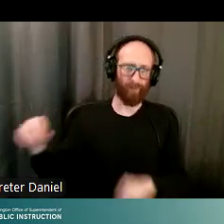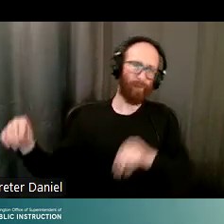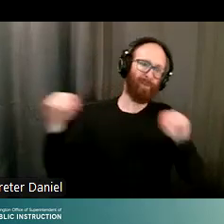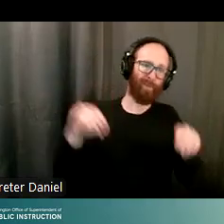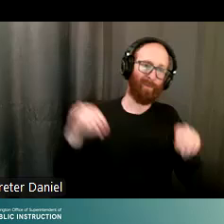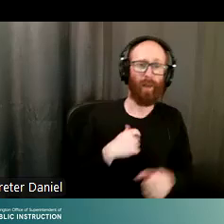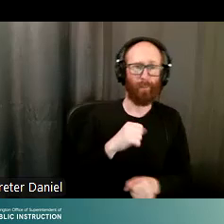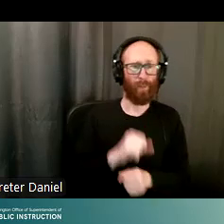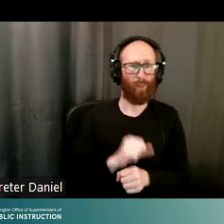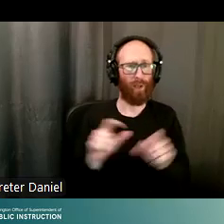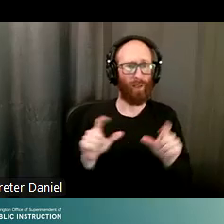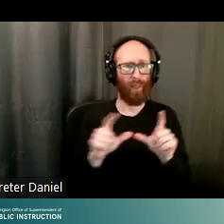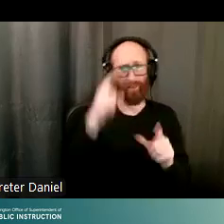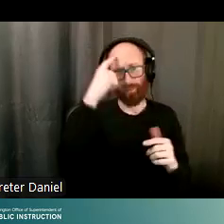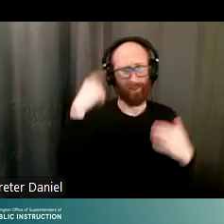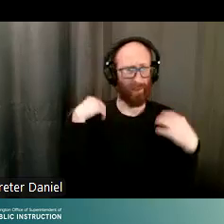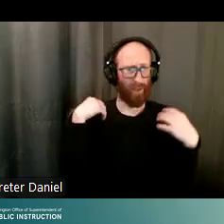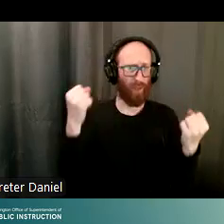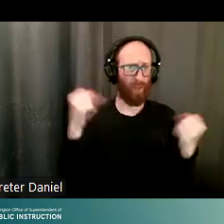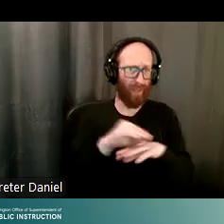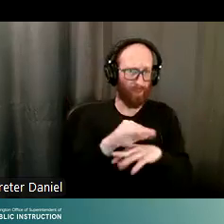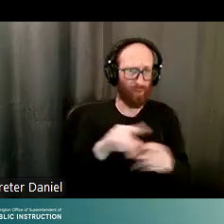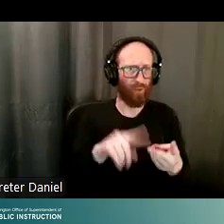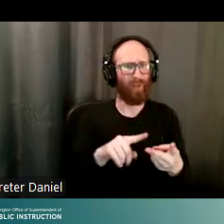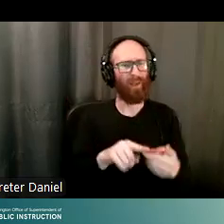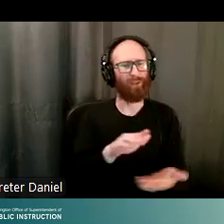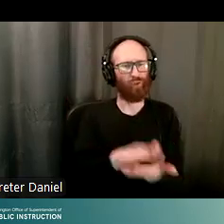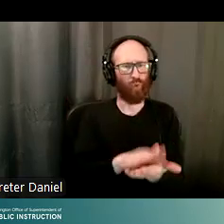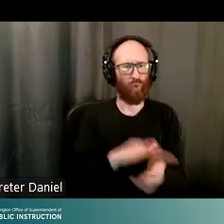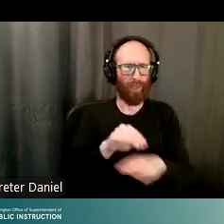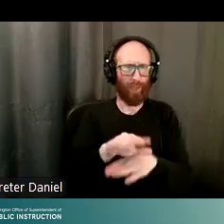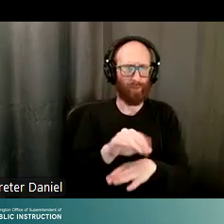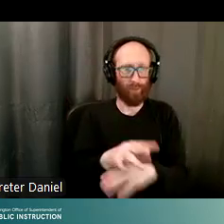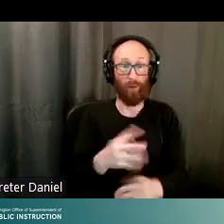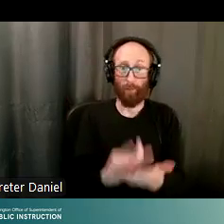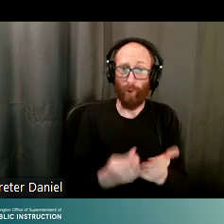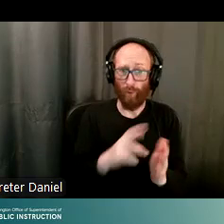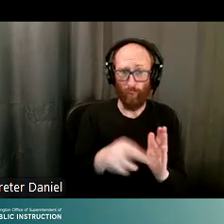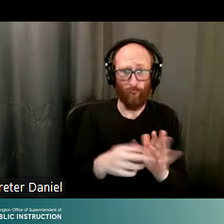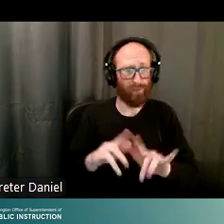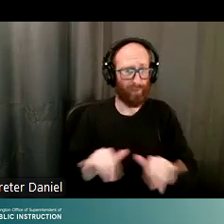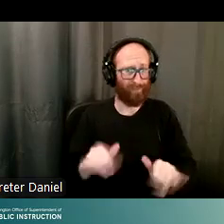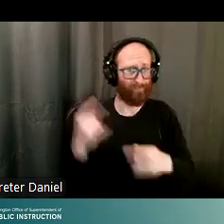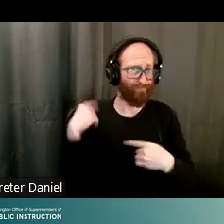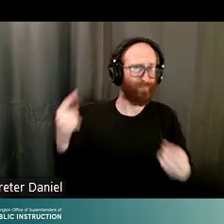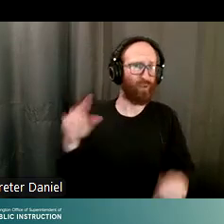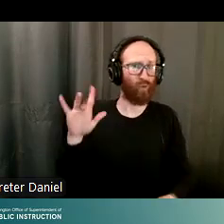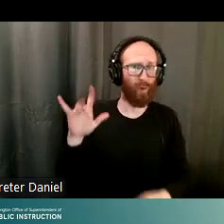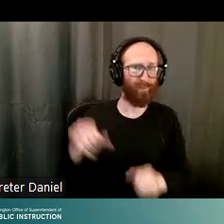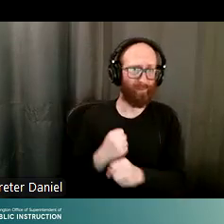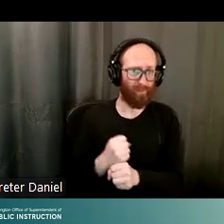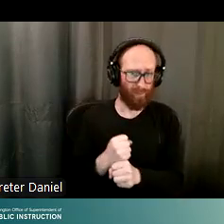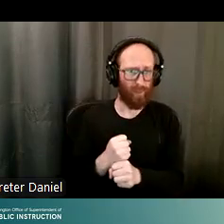licensed mental health counselor and as a school counselor, doing simultaneously both roles for 25 years, working